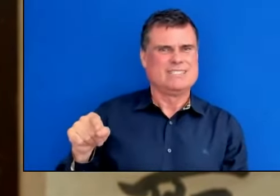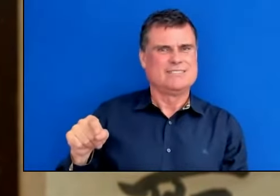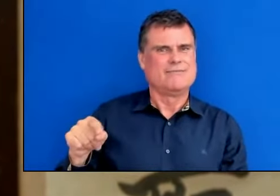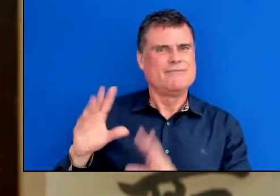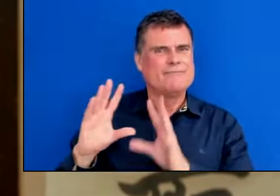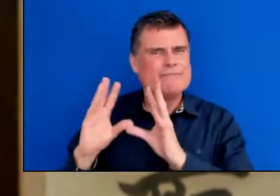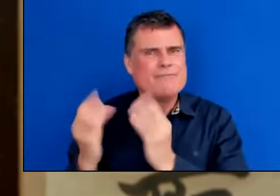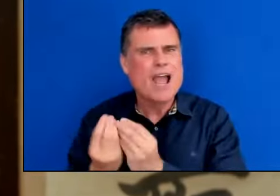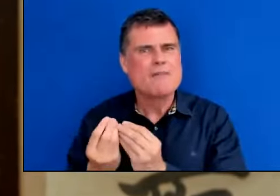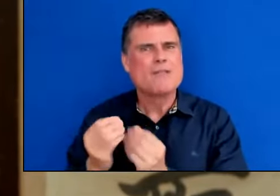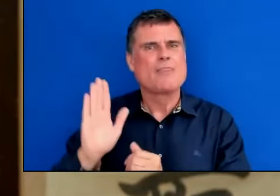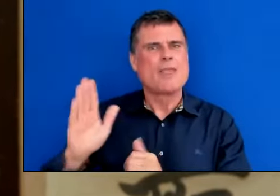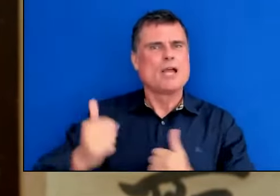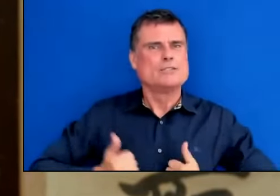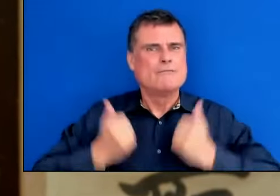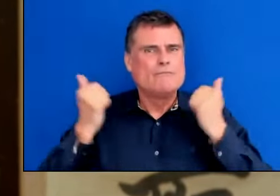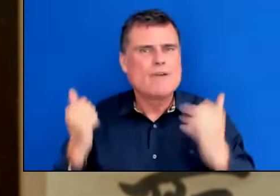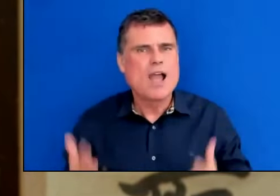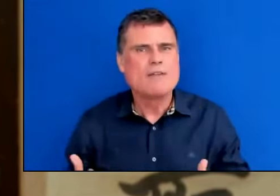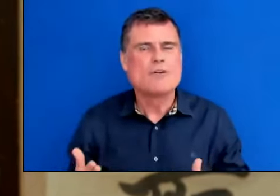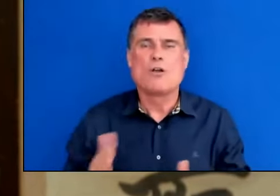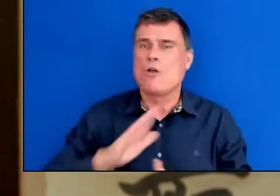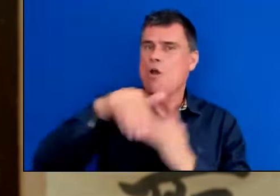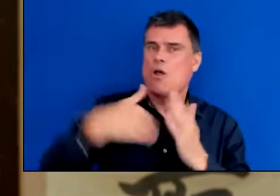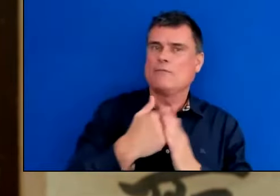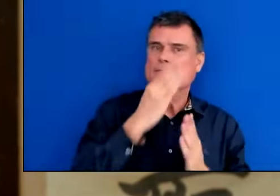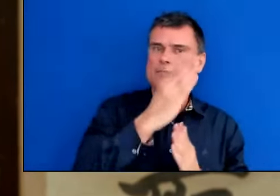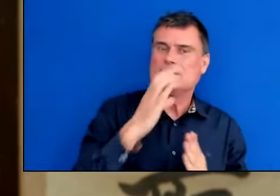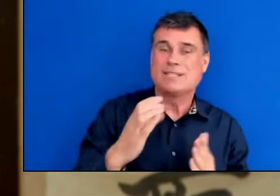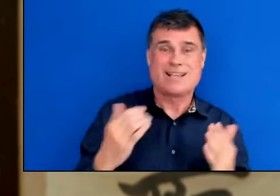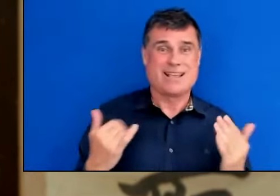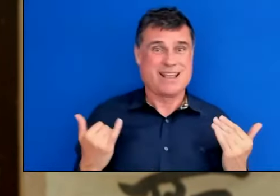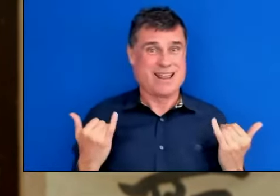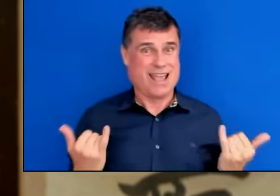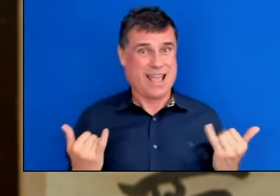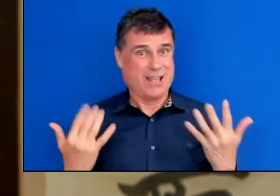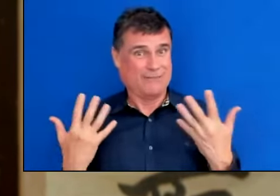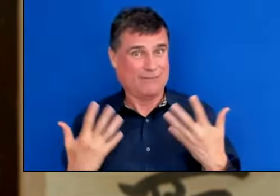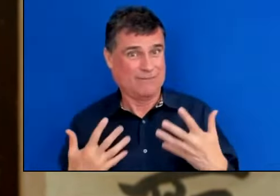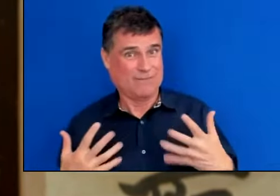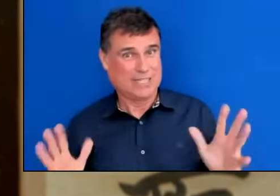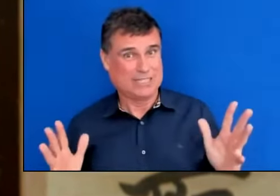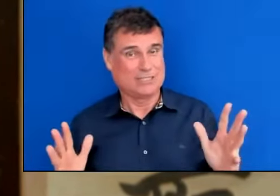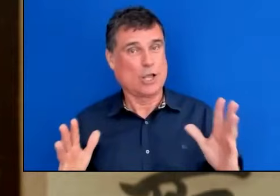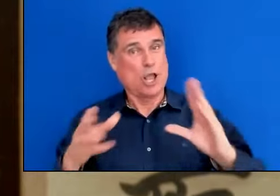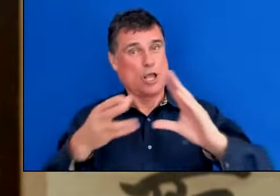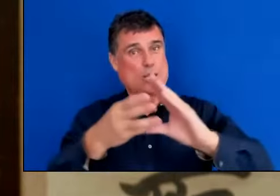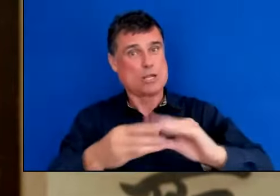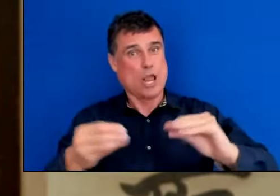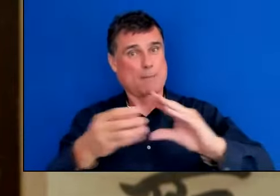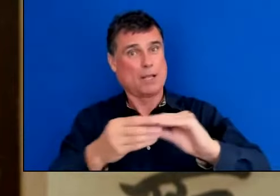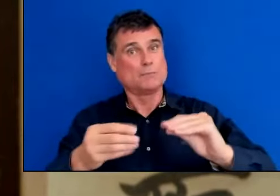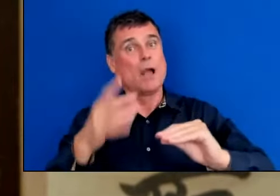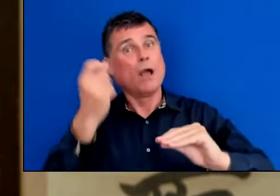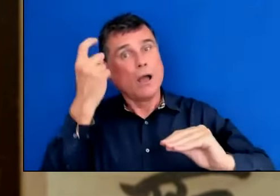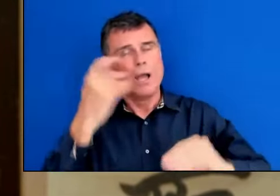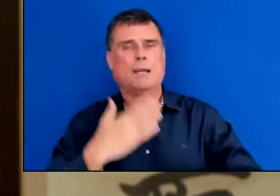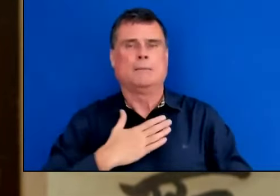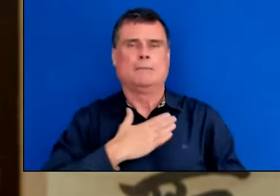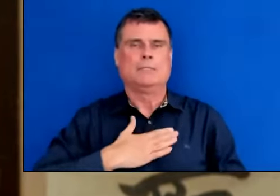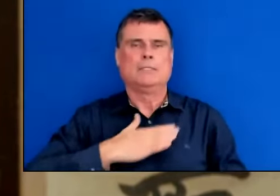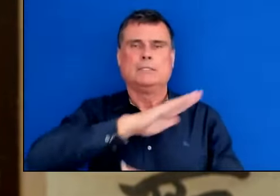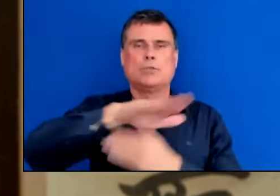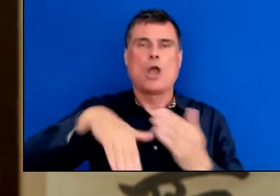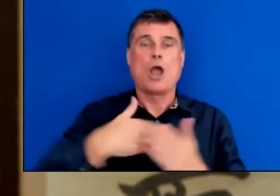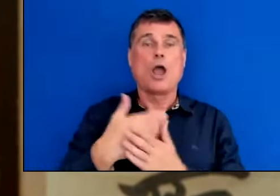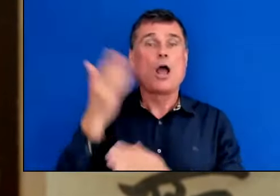reality for survivors, for their families, and for all British Columbians. That concludes our formal remarks for this